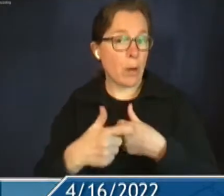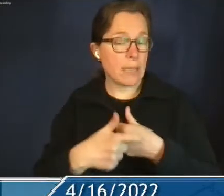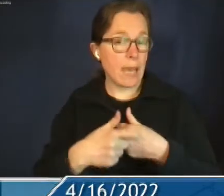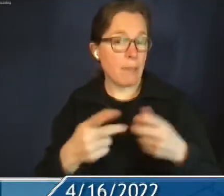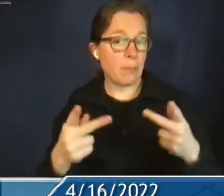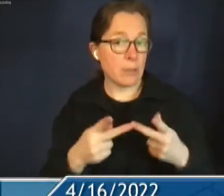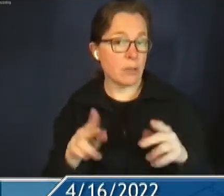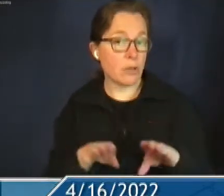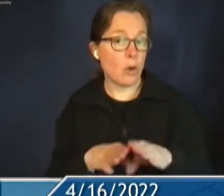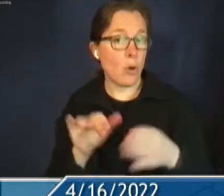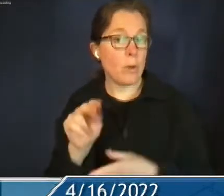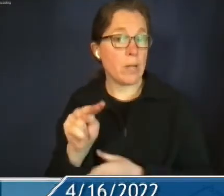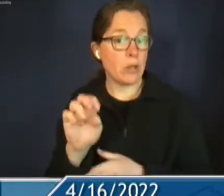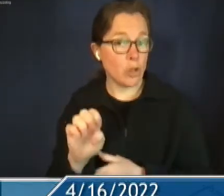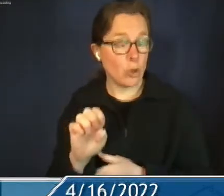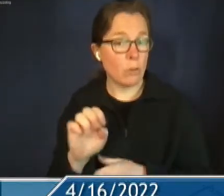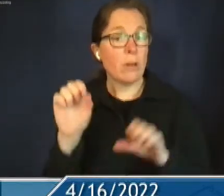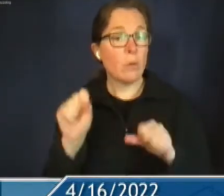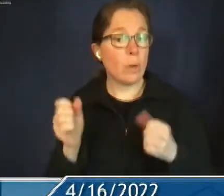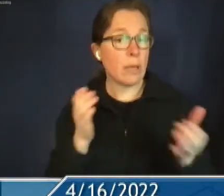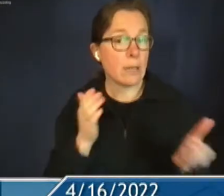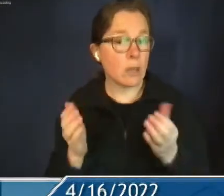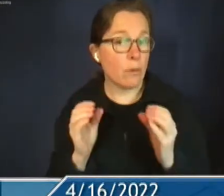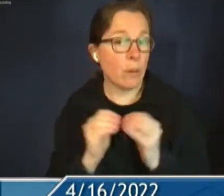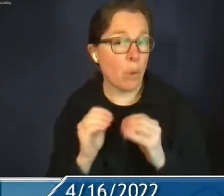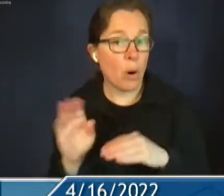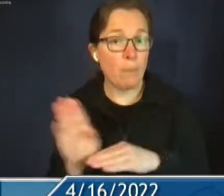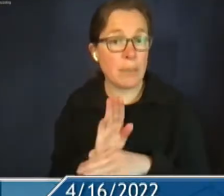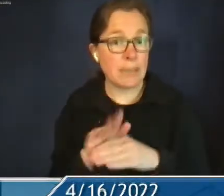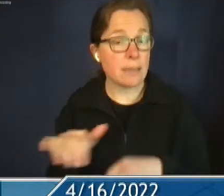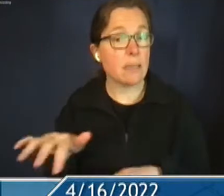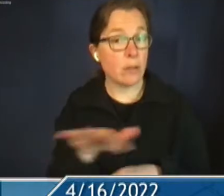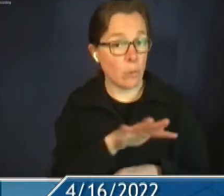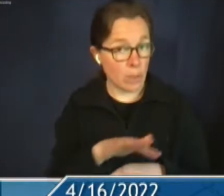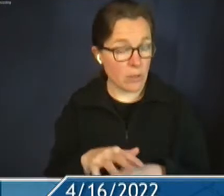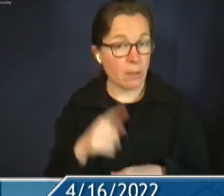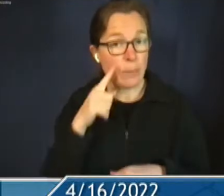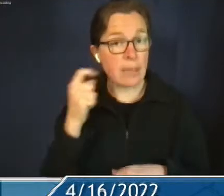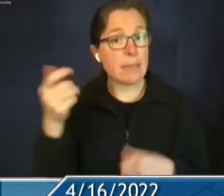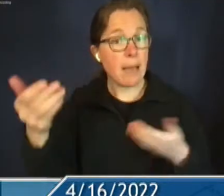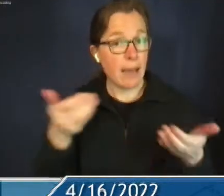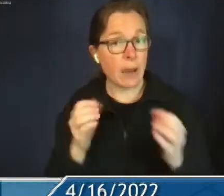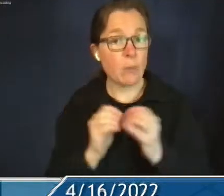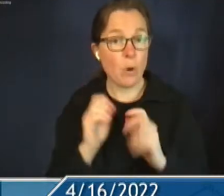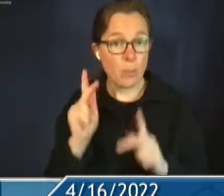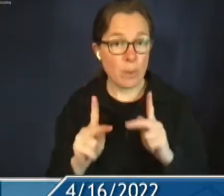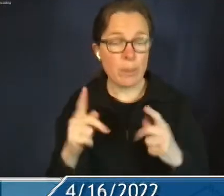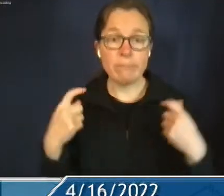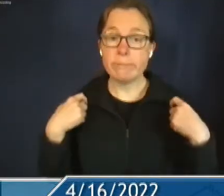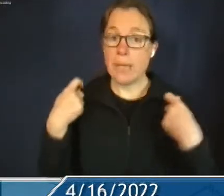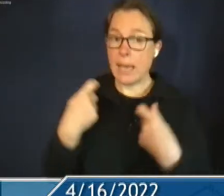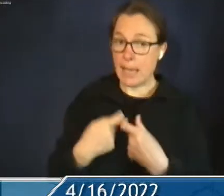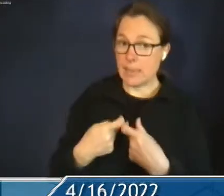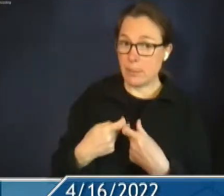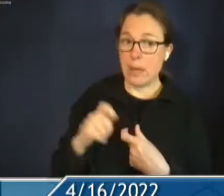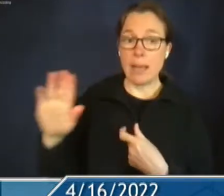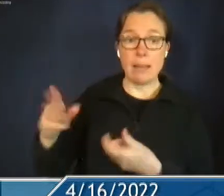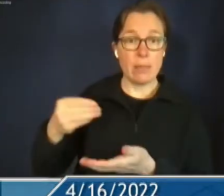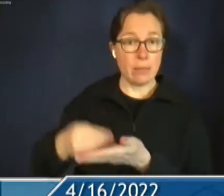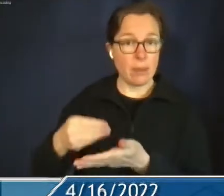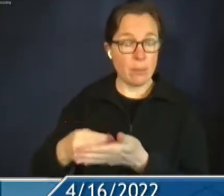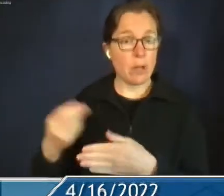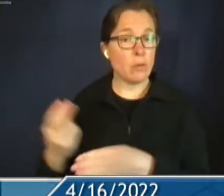businesses we can serve in the region by increasing the amount of programs we can staff and manage. The Hispanic Metropolitan Chamber funds are currently being utilized